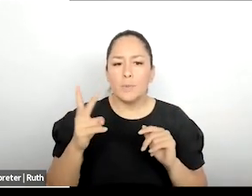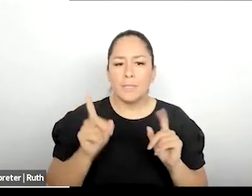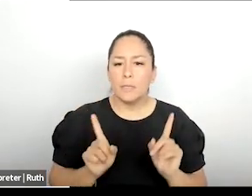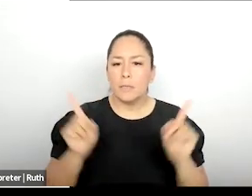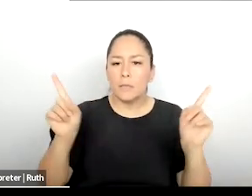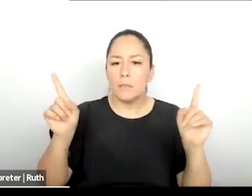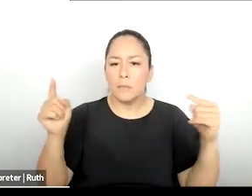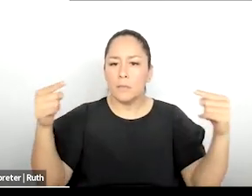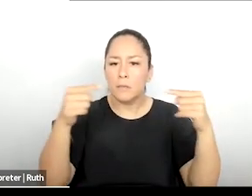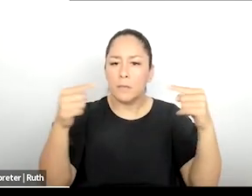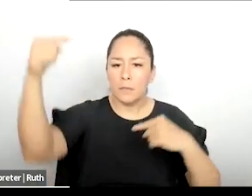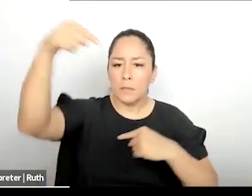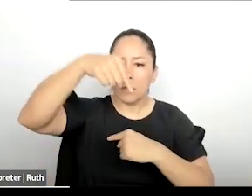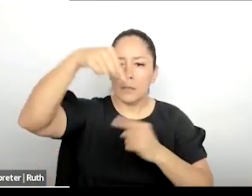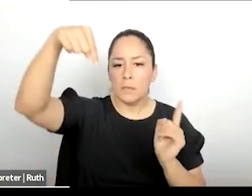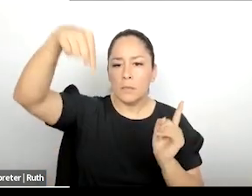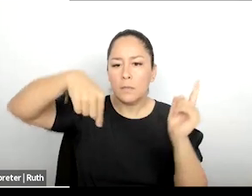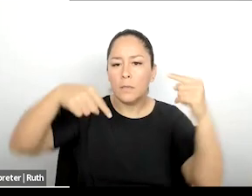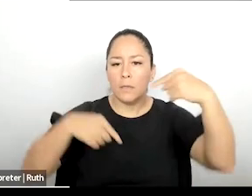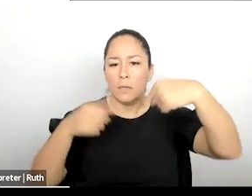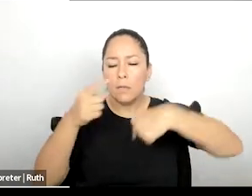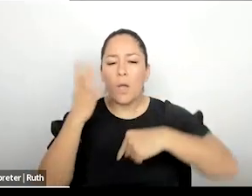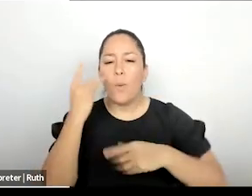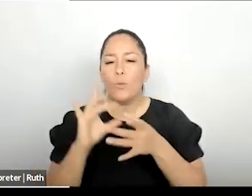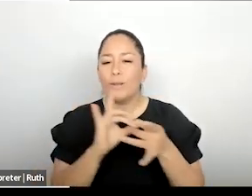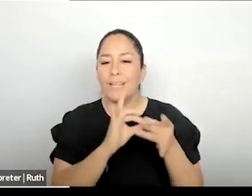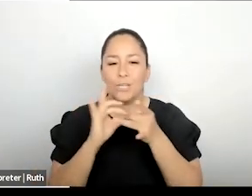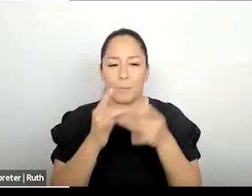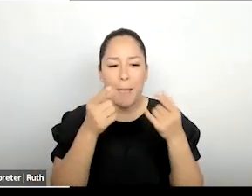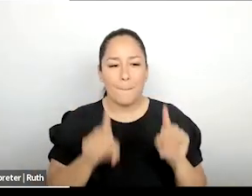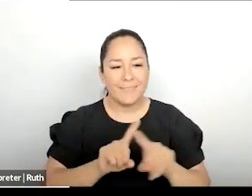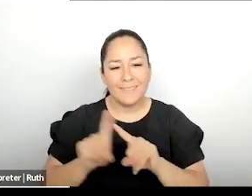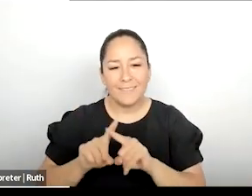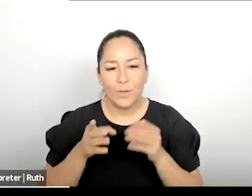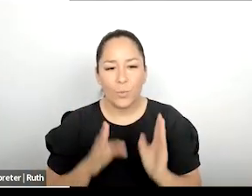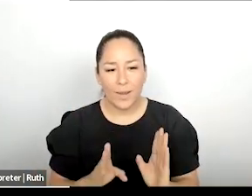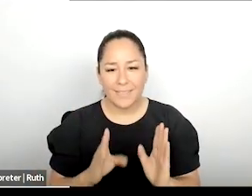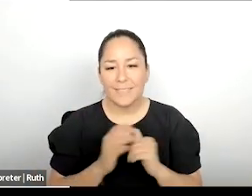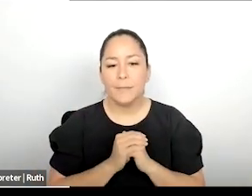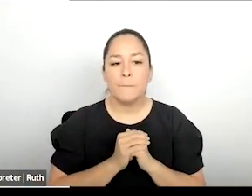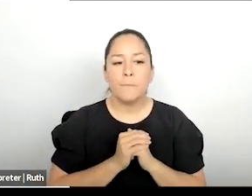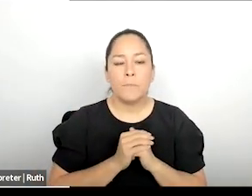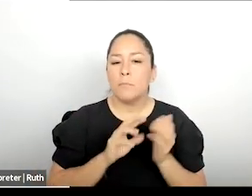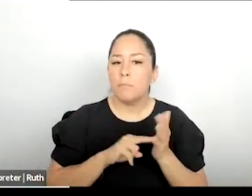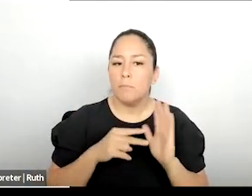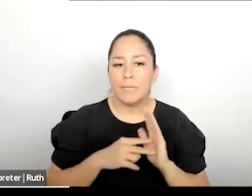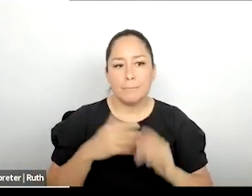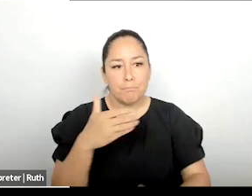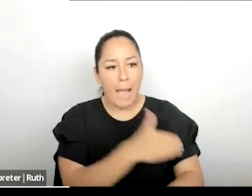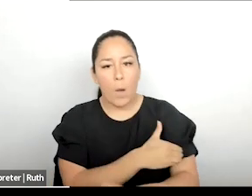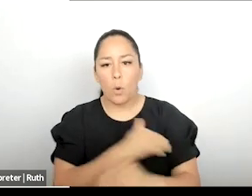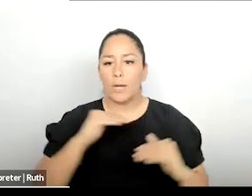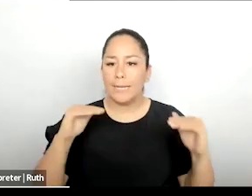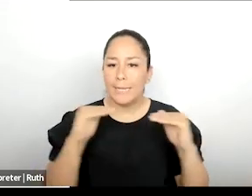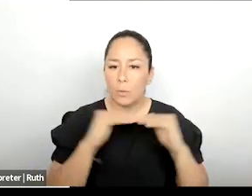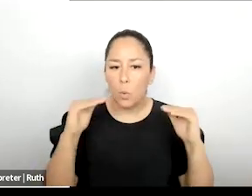directions because the relationships are happening in all different ways. And that means that there is equal power and